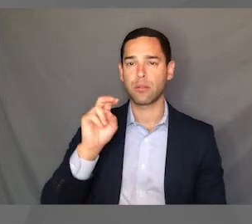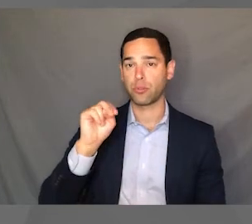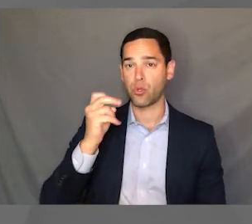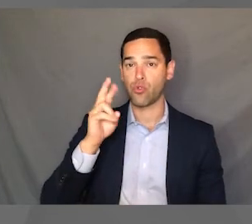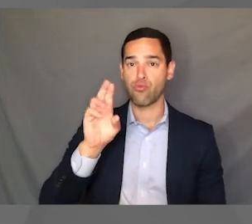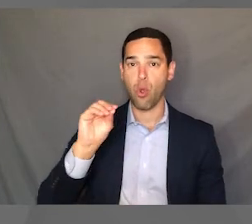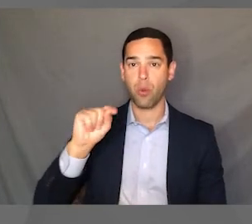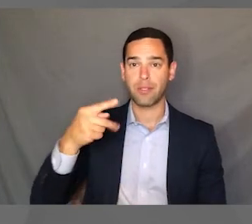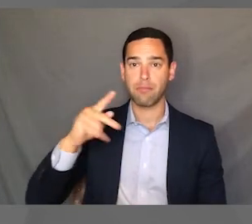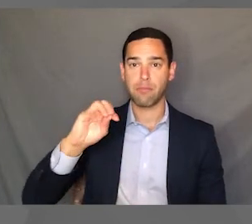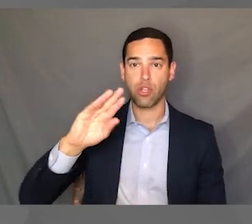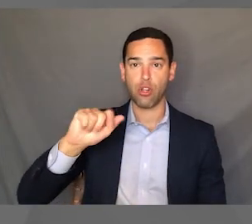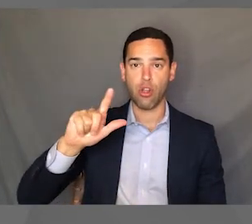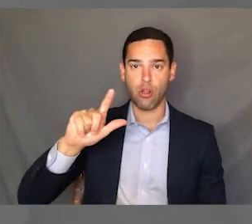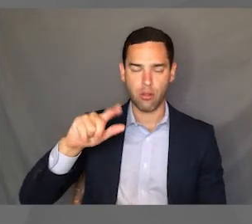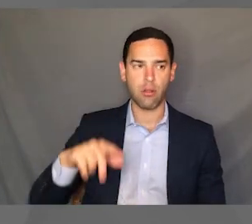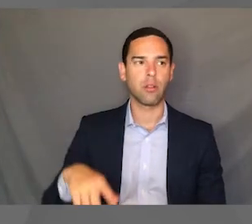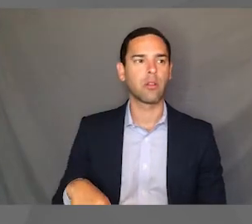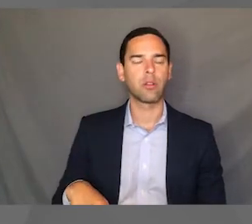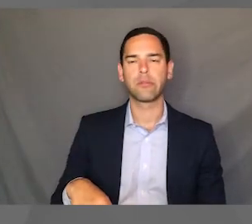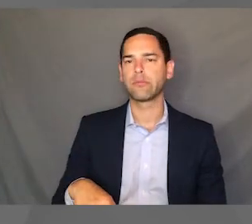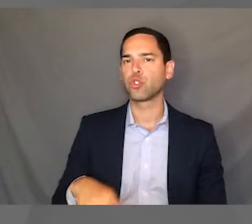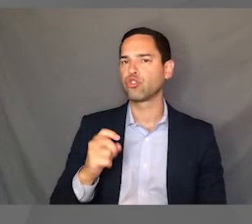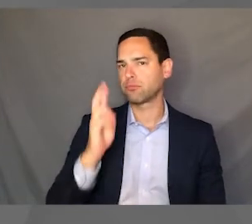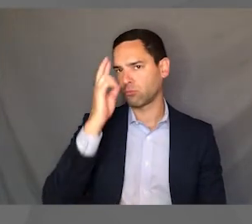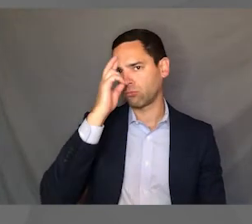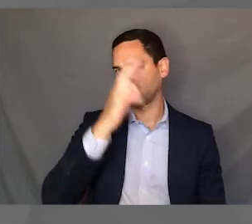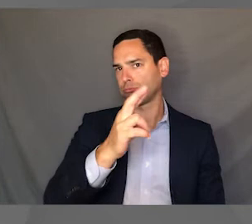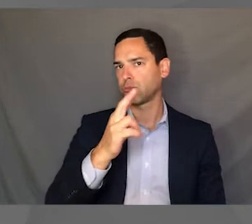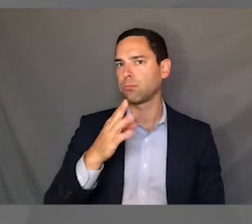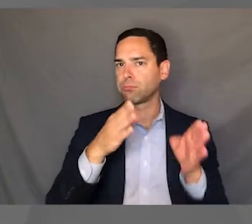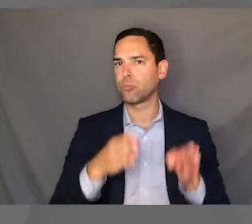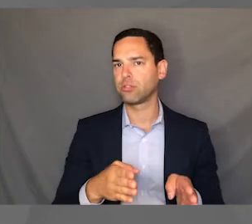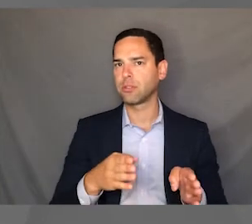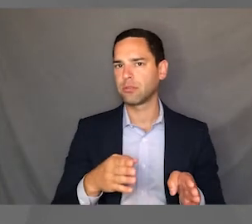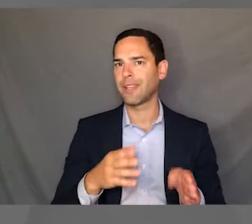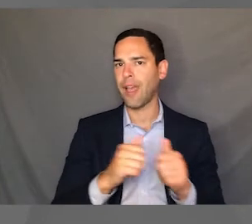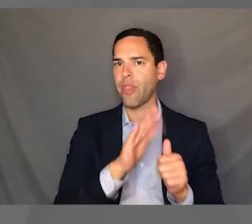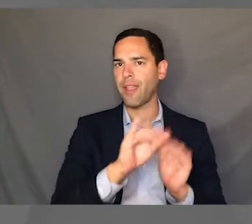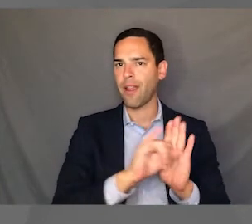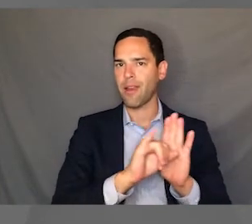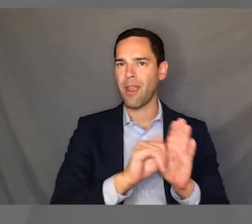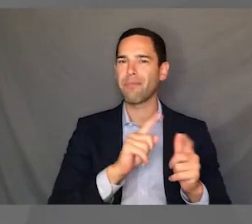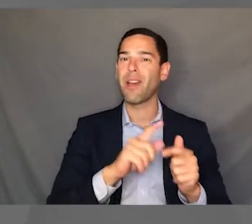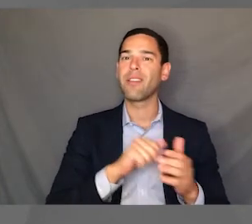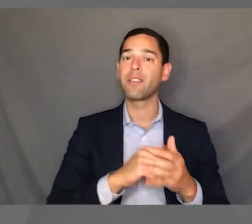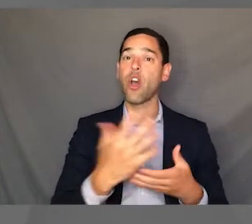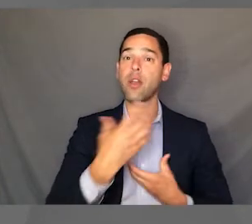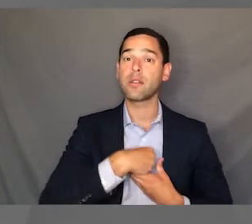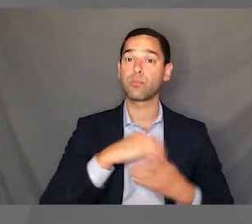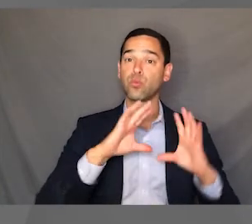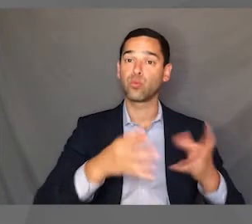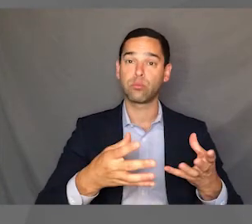Again, you should really rely on what the person identifies with, but with that very specific group, we're starting to see more and more